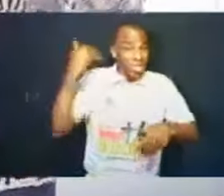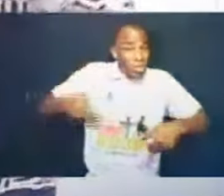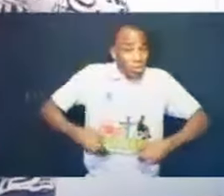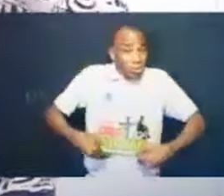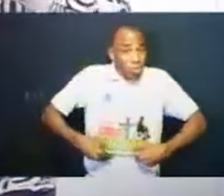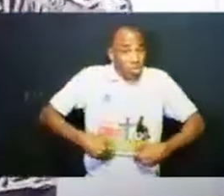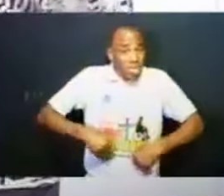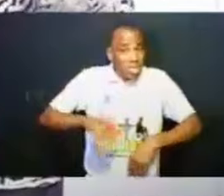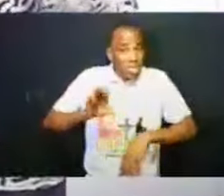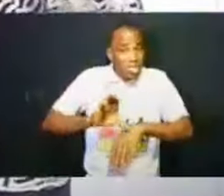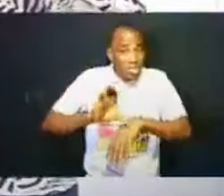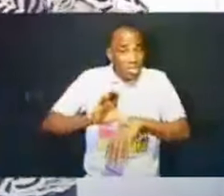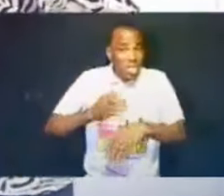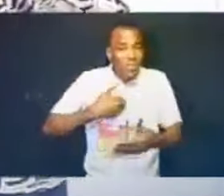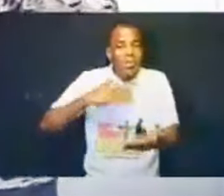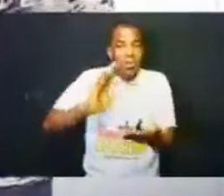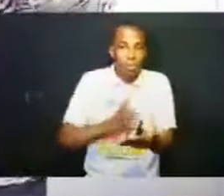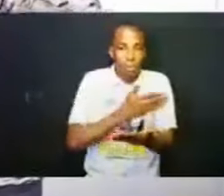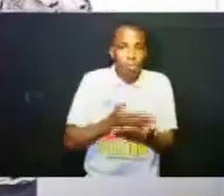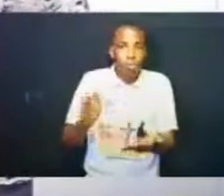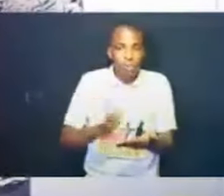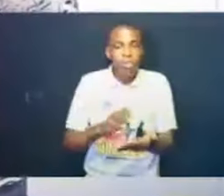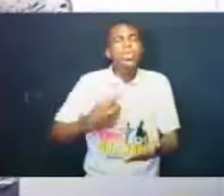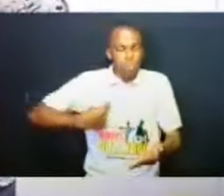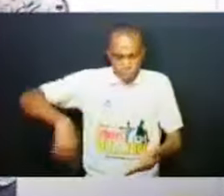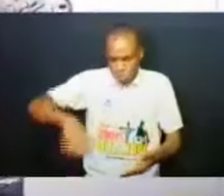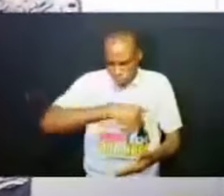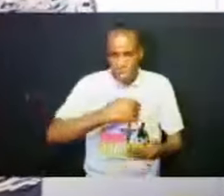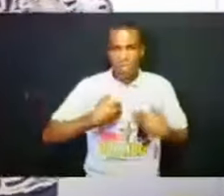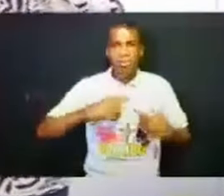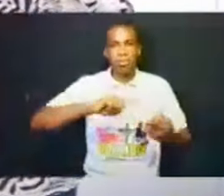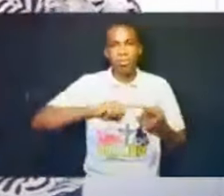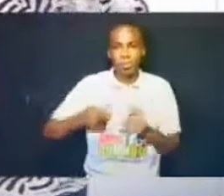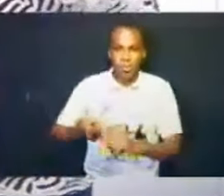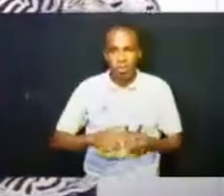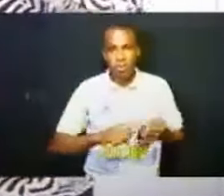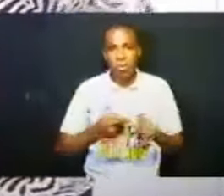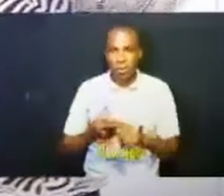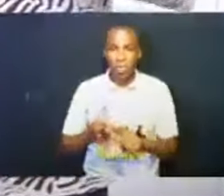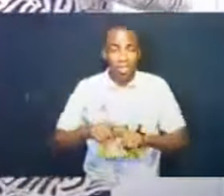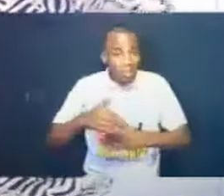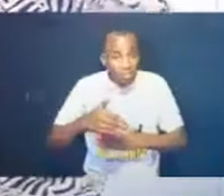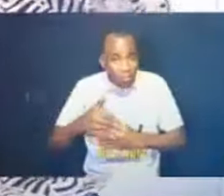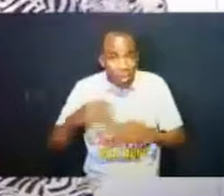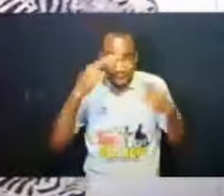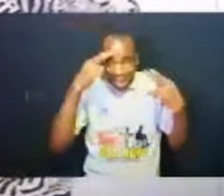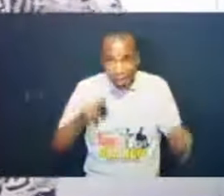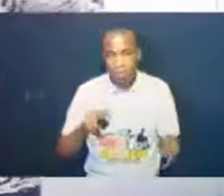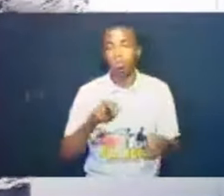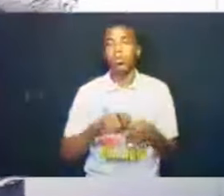assembly. We're all good friends. But somehow something